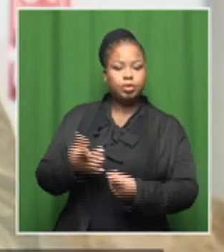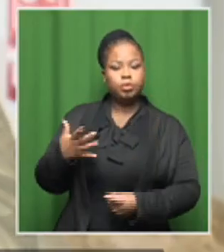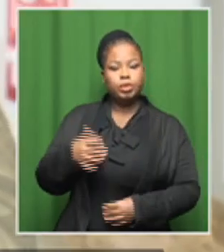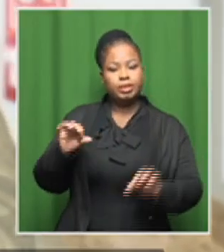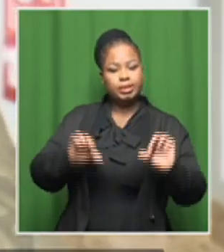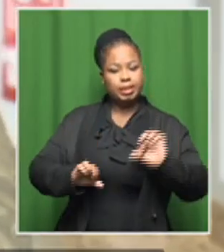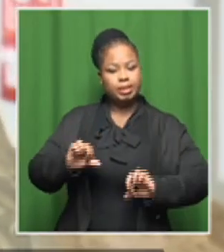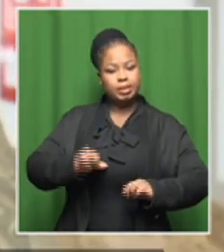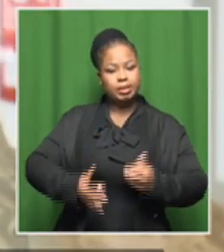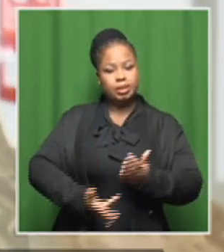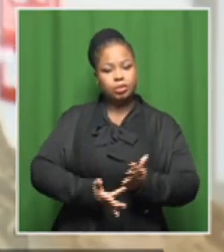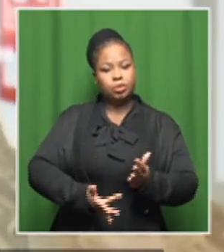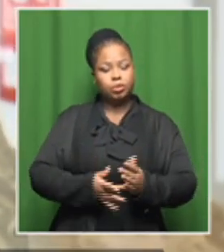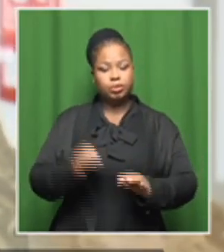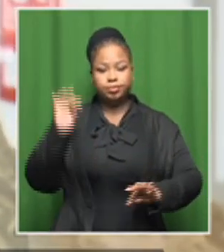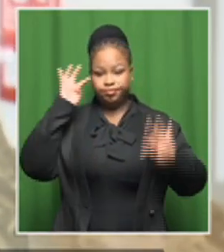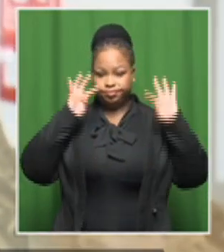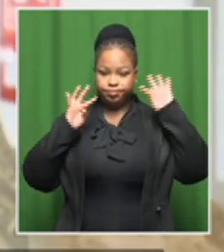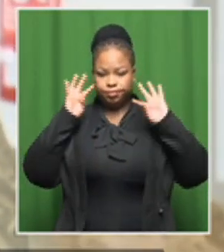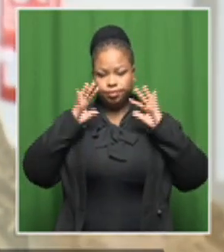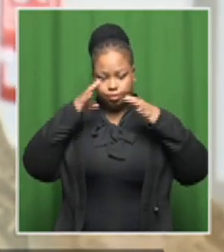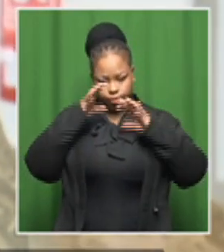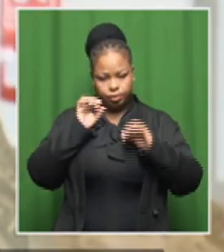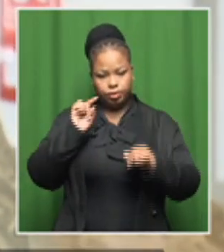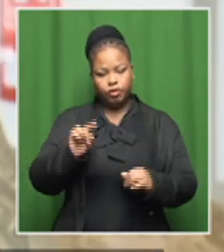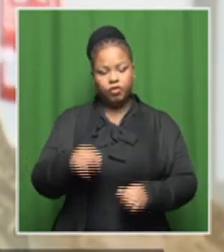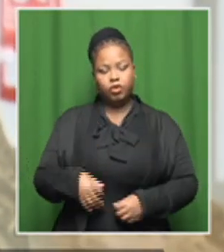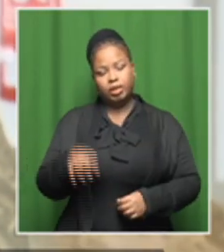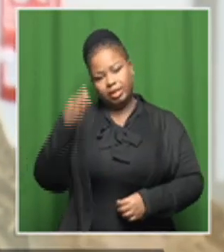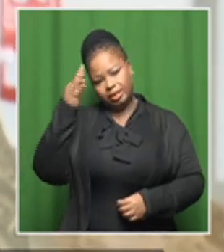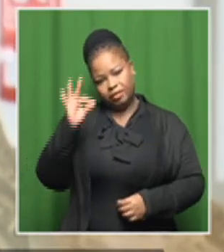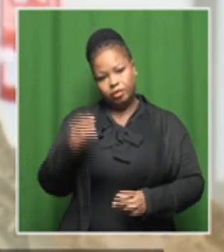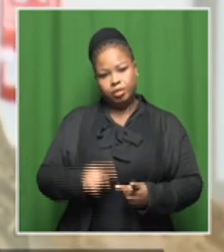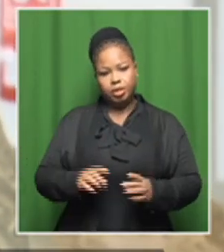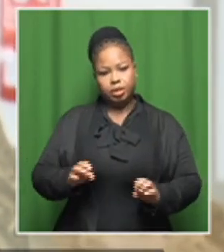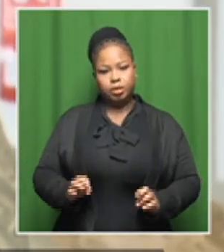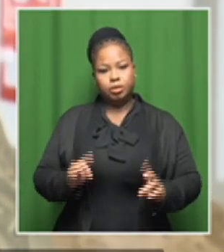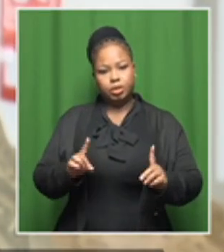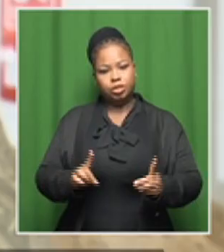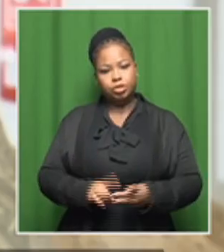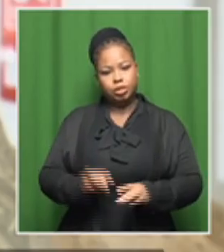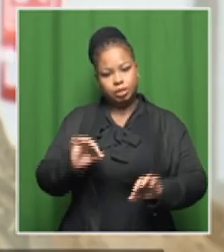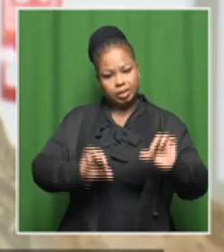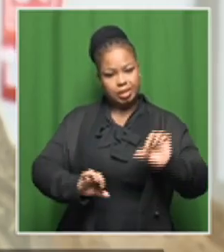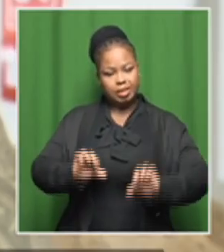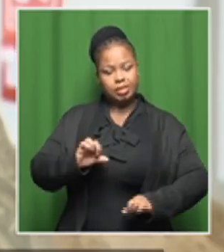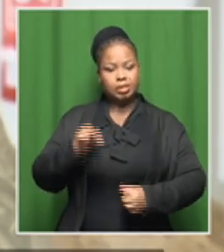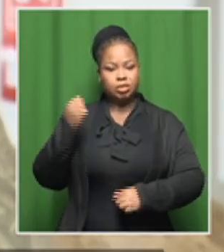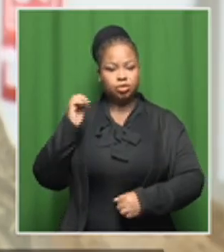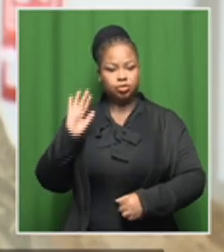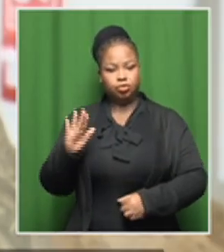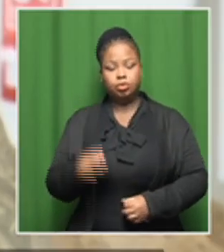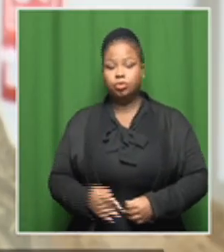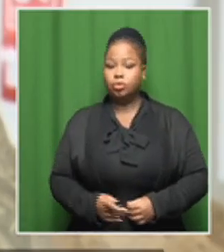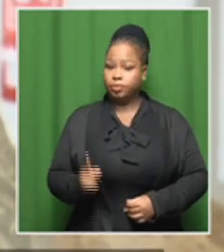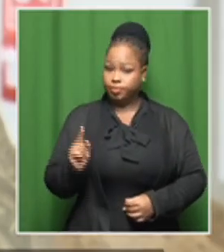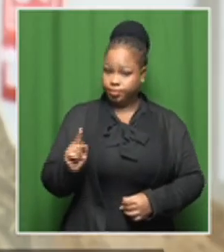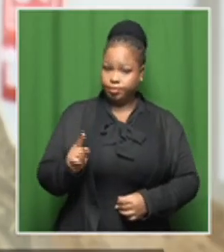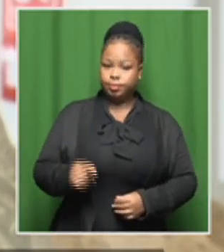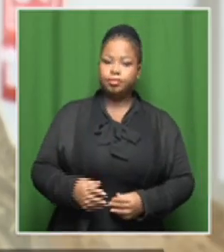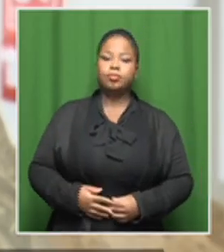science, technology and innovation at the center of government, education, society and industry. So in that